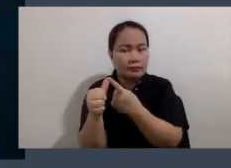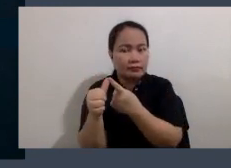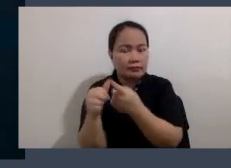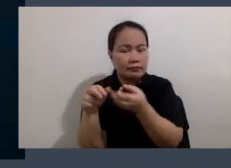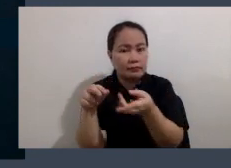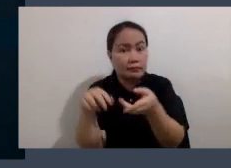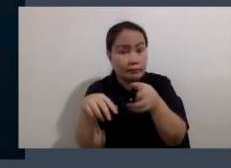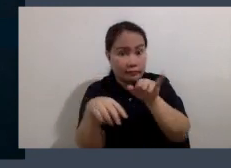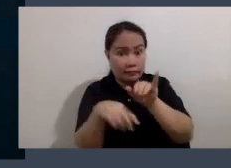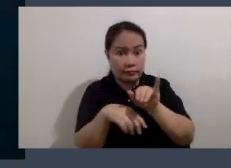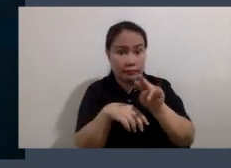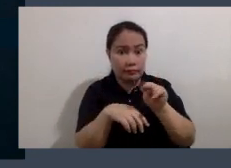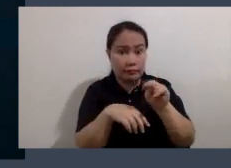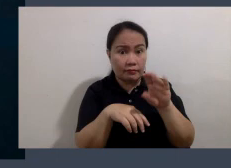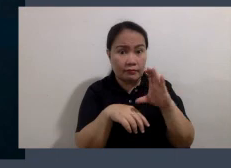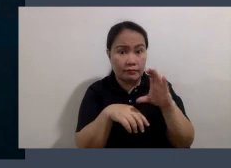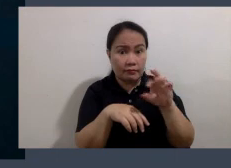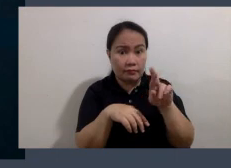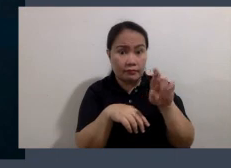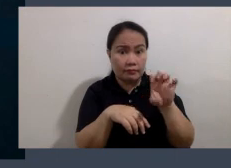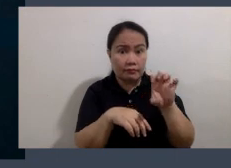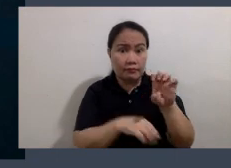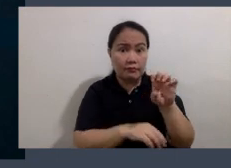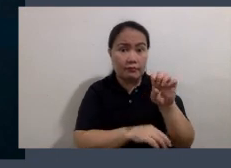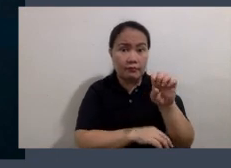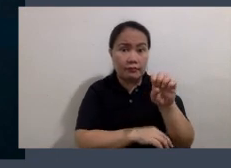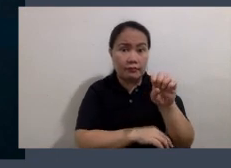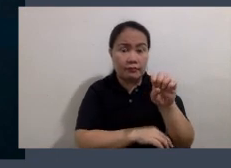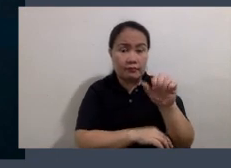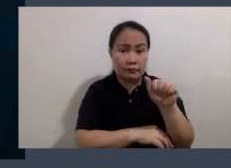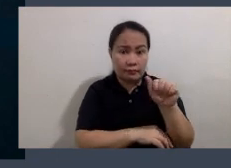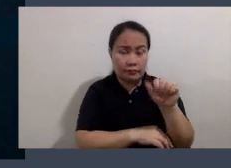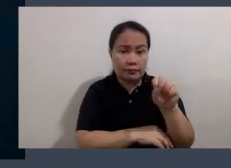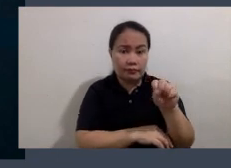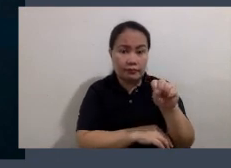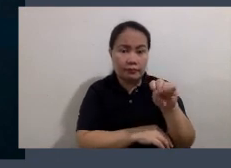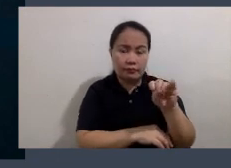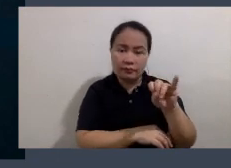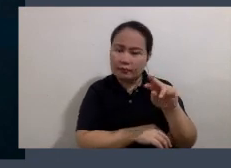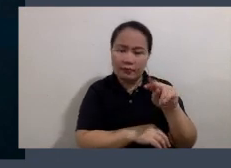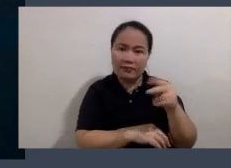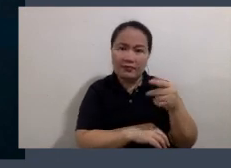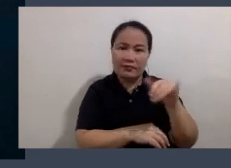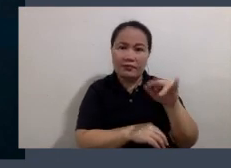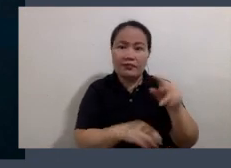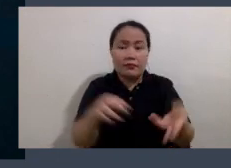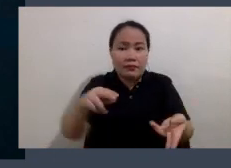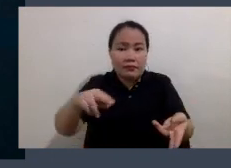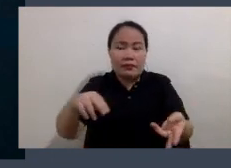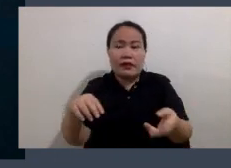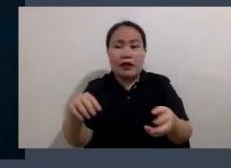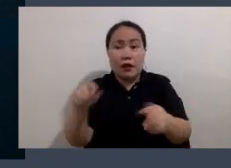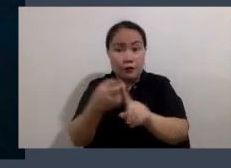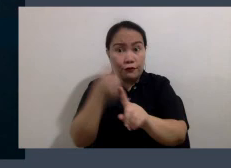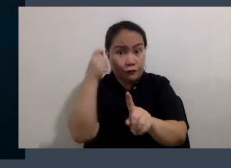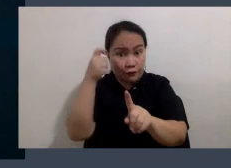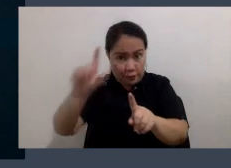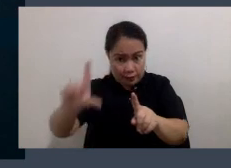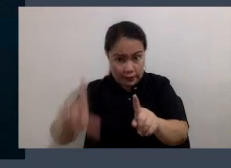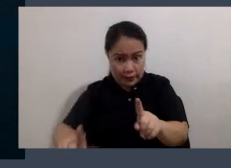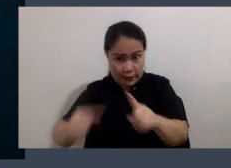have the increasing order o ito yung tinatawag rin nating ascending order. Ibig sabihin, simula